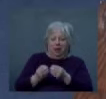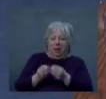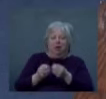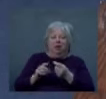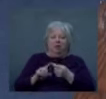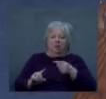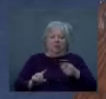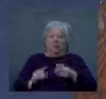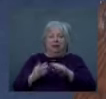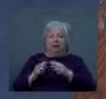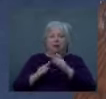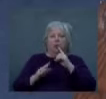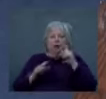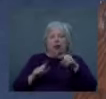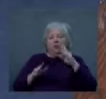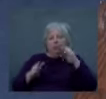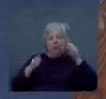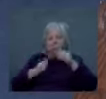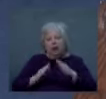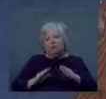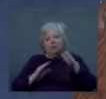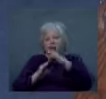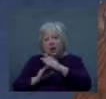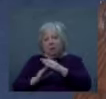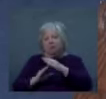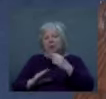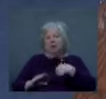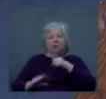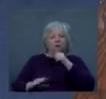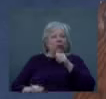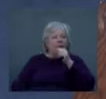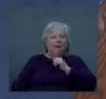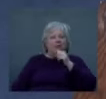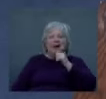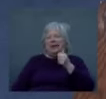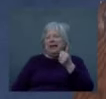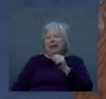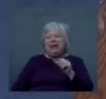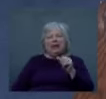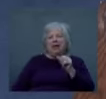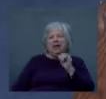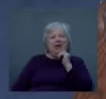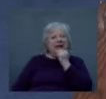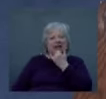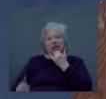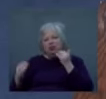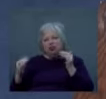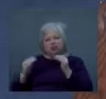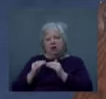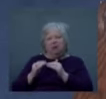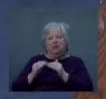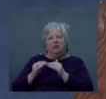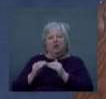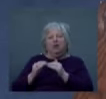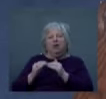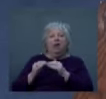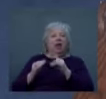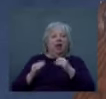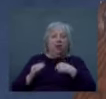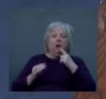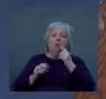and foremost. We will not stand for any injustice in this city, and we will make certain